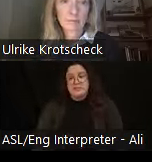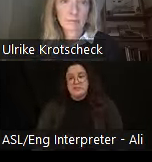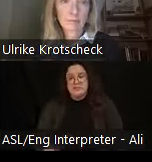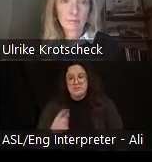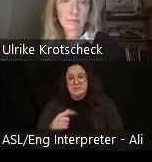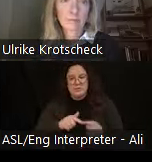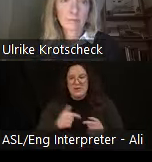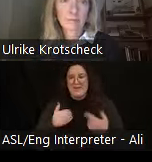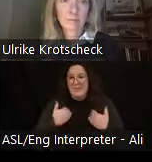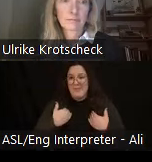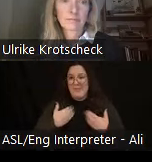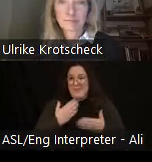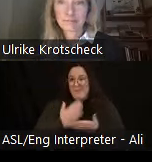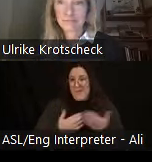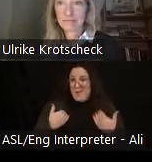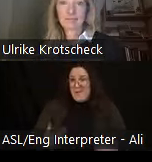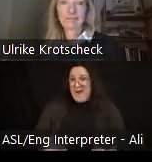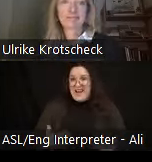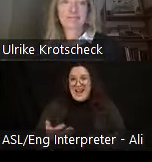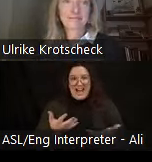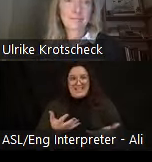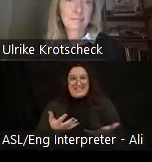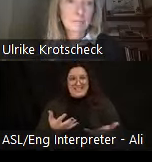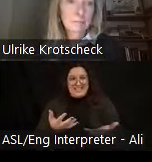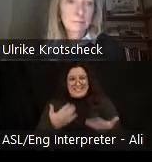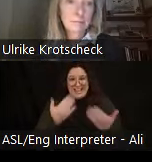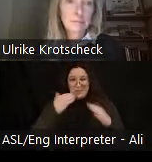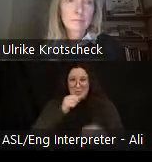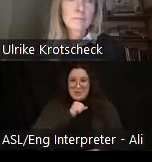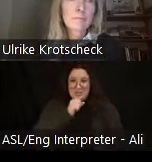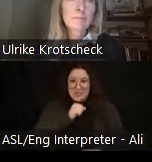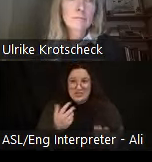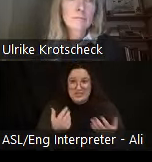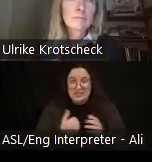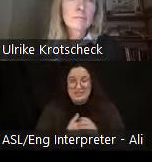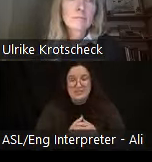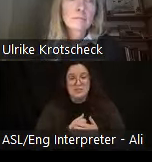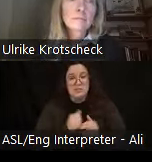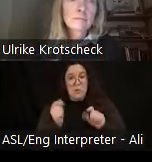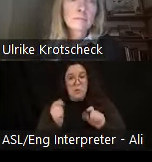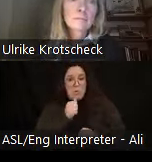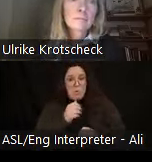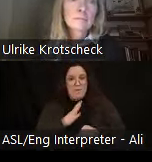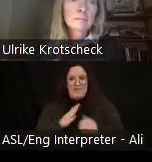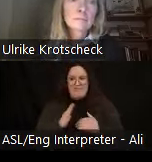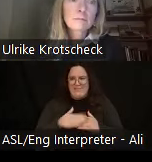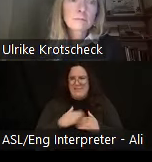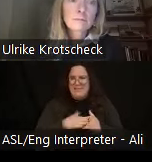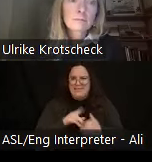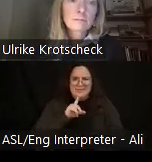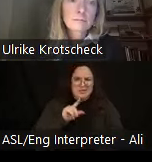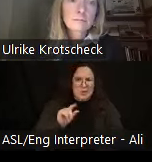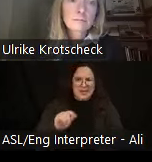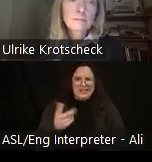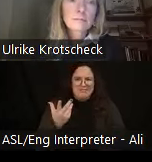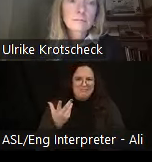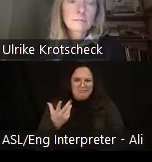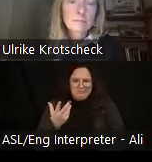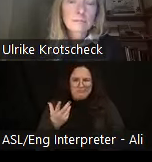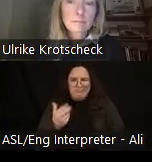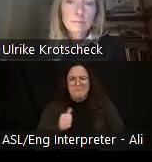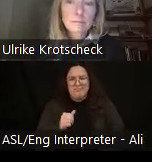of human remains, only part of a body, I can't give you the precise ages, but all of these women are at least 20 from the ones that I have